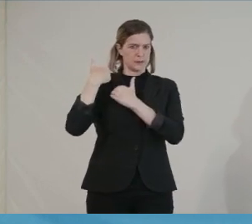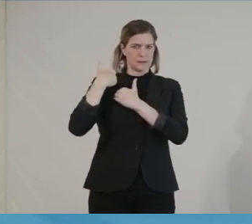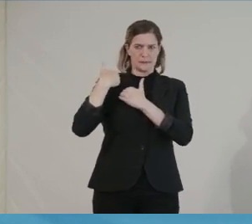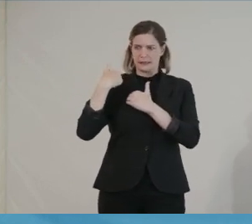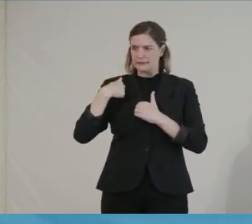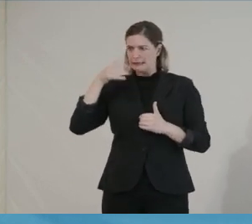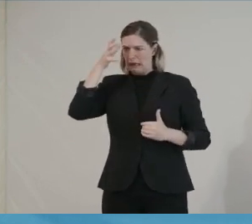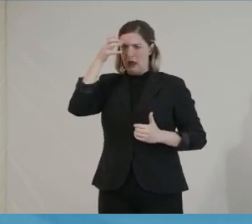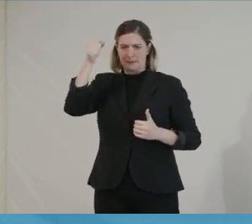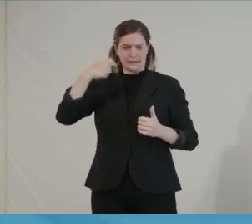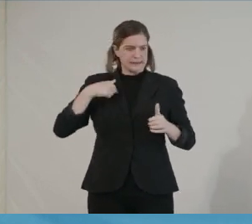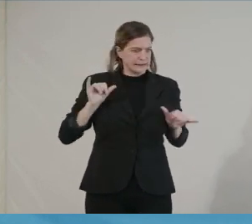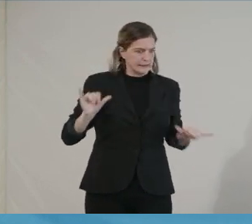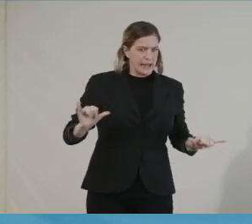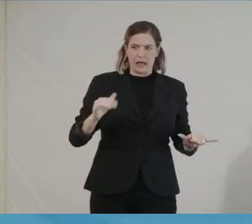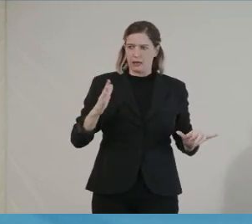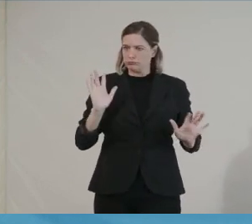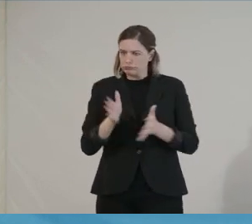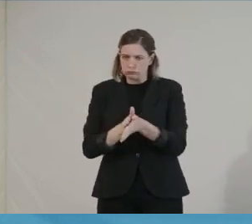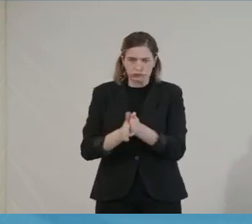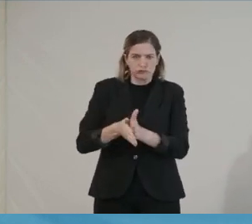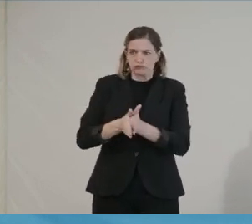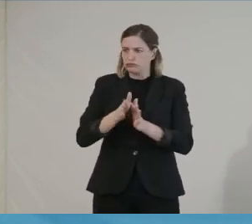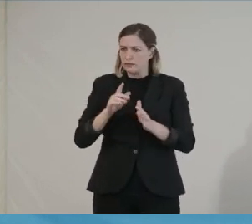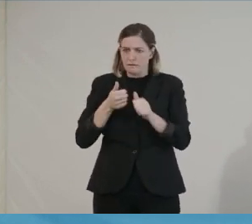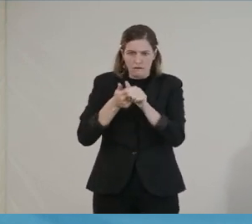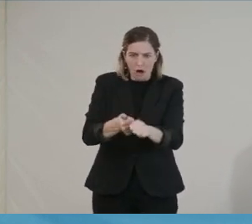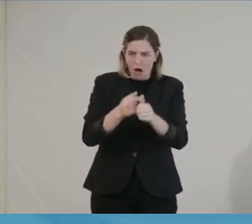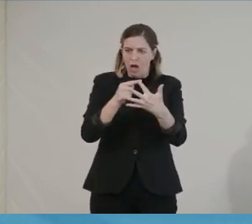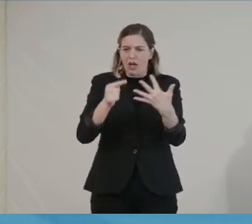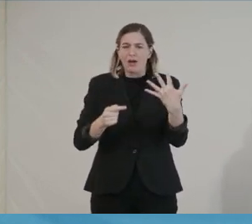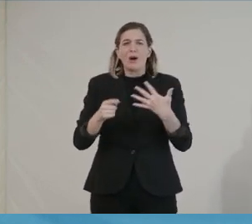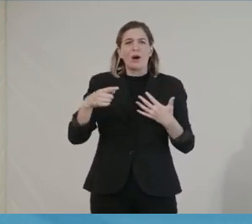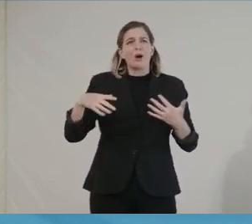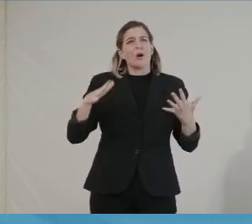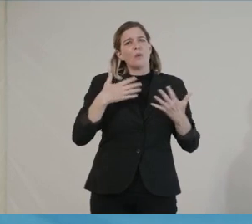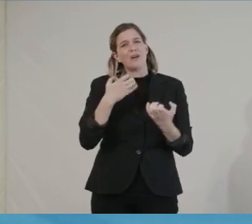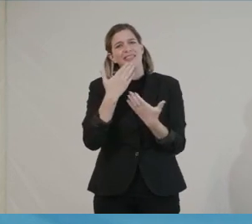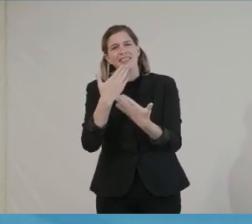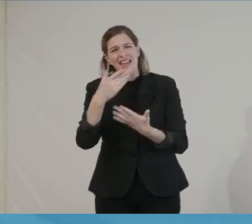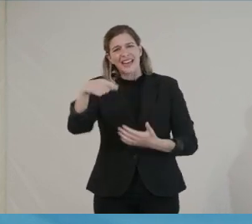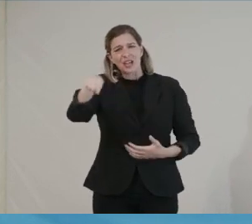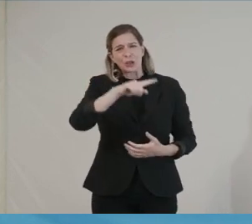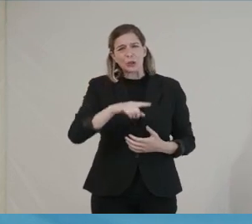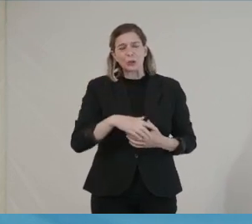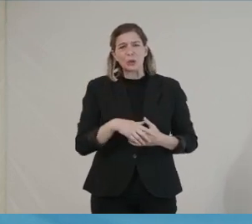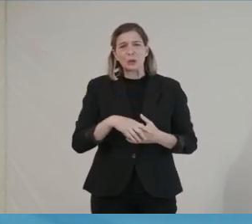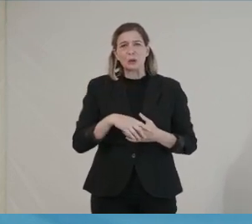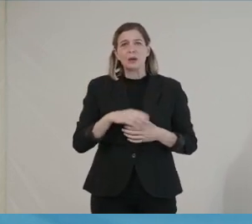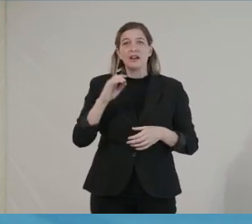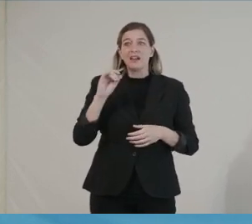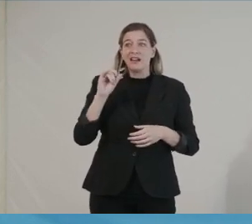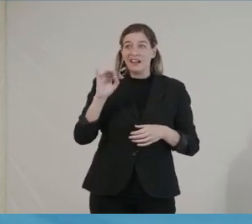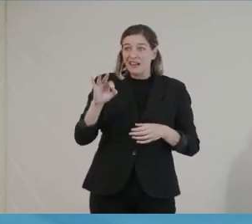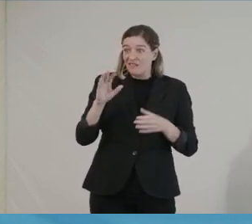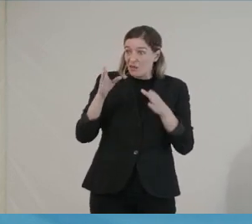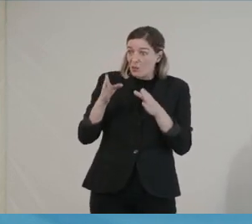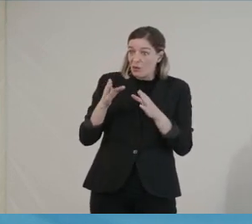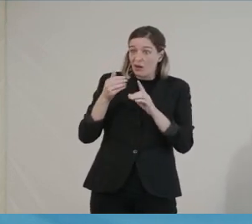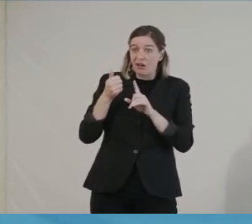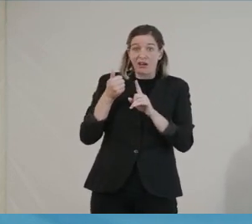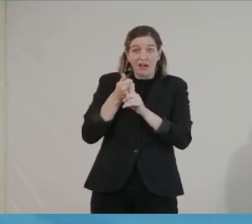you lose a life, whenever you have a contraction of COVID-19, that's something we have to